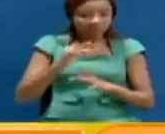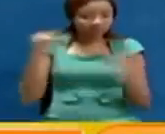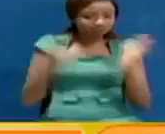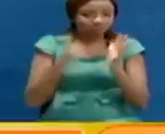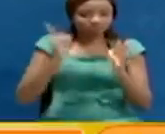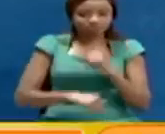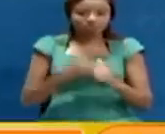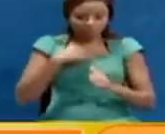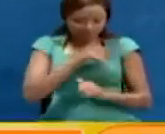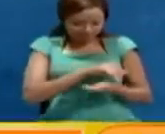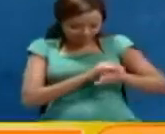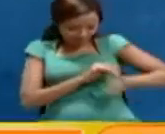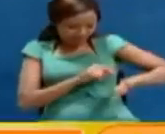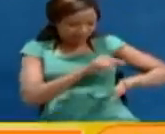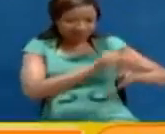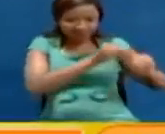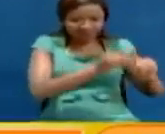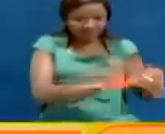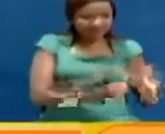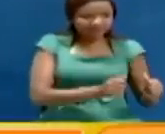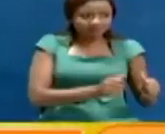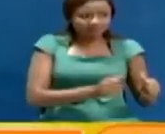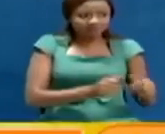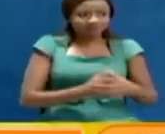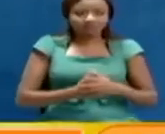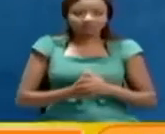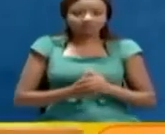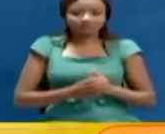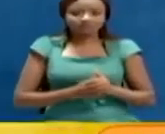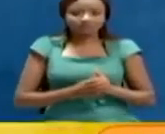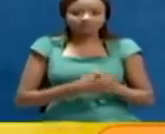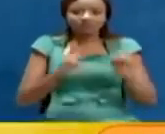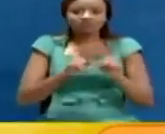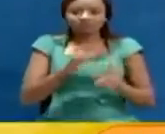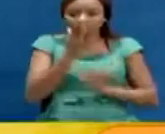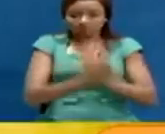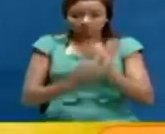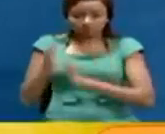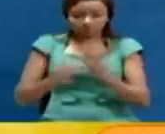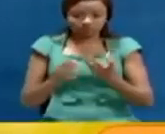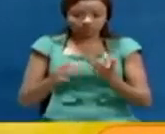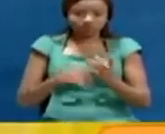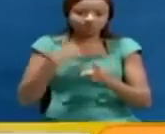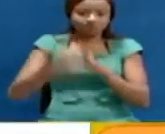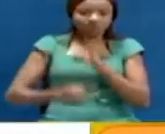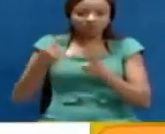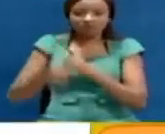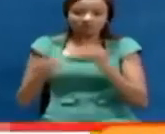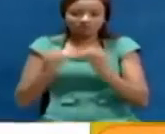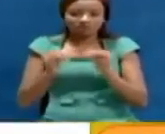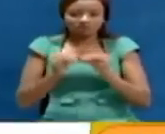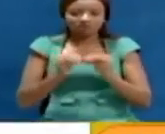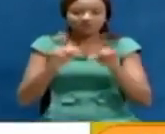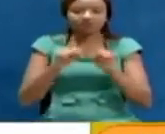the audit backlog as soon as possible so that entities may hold their annual general meetings and development partners can also